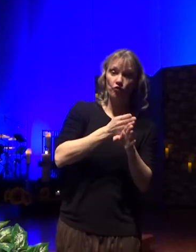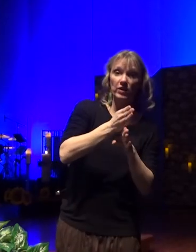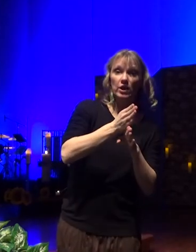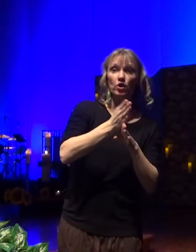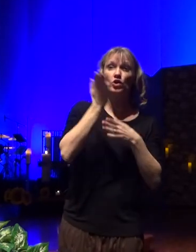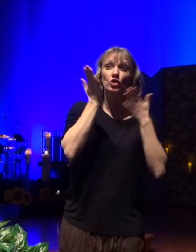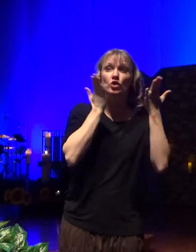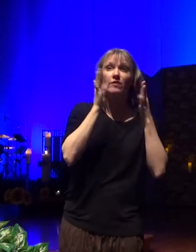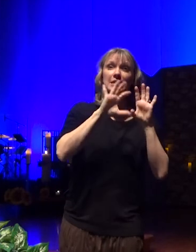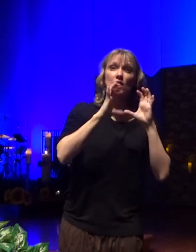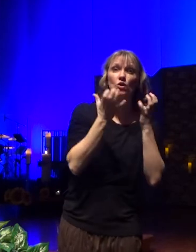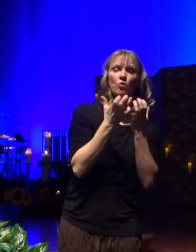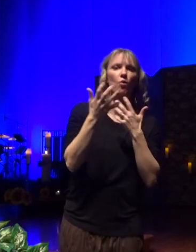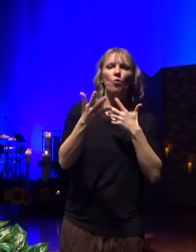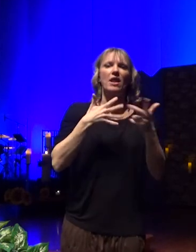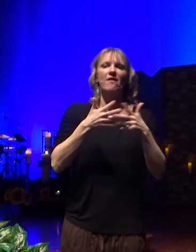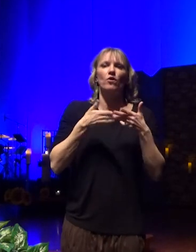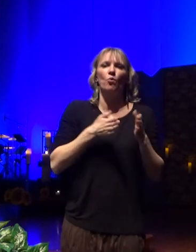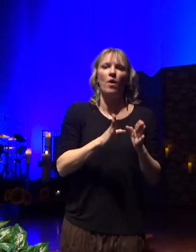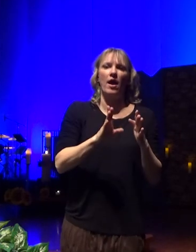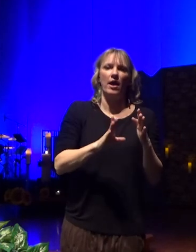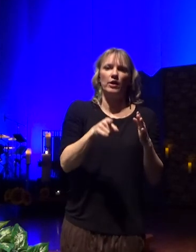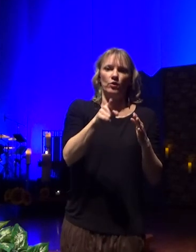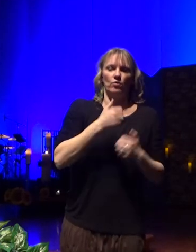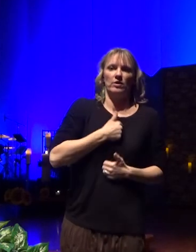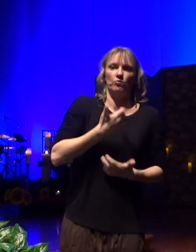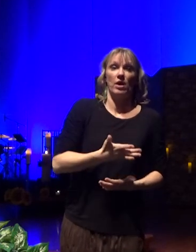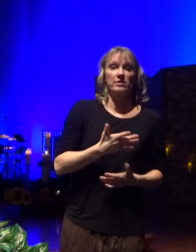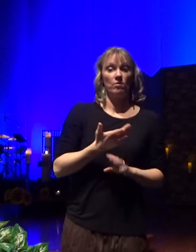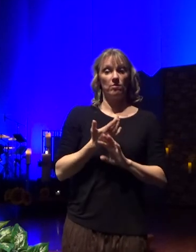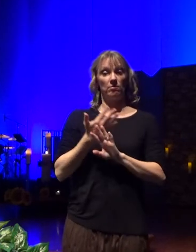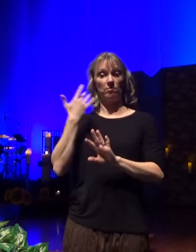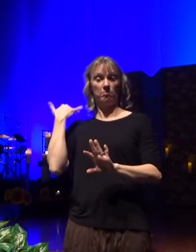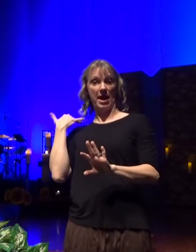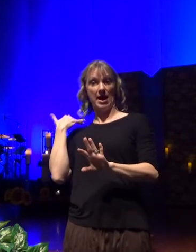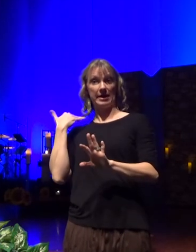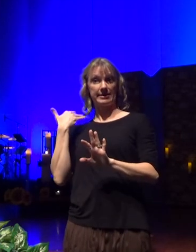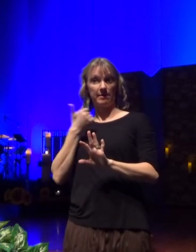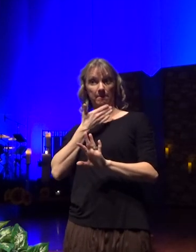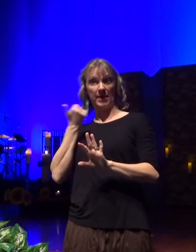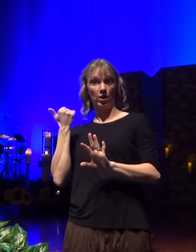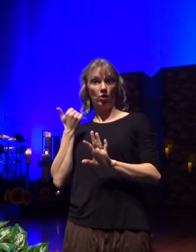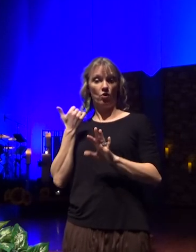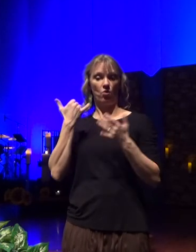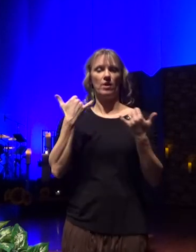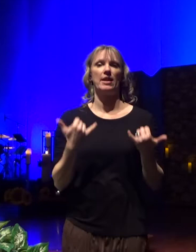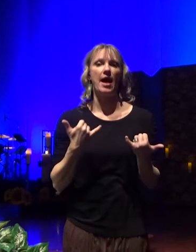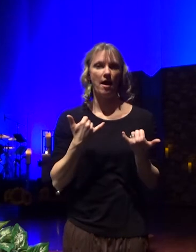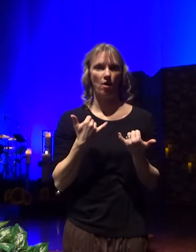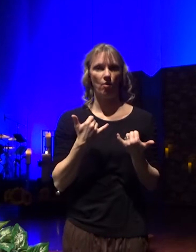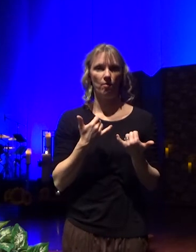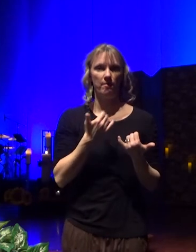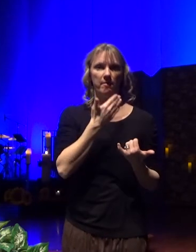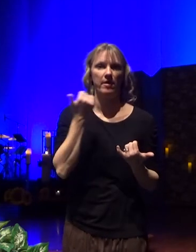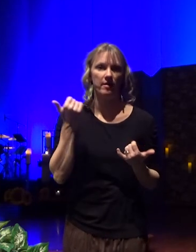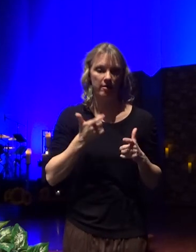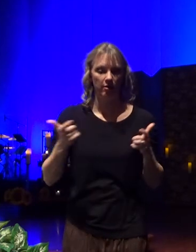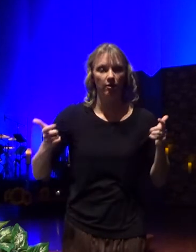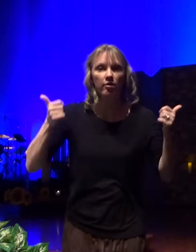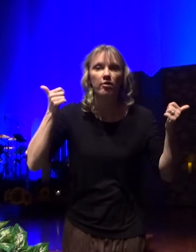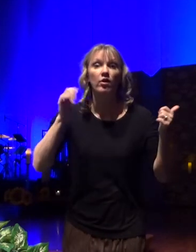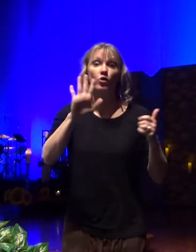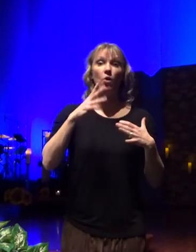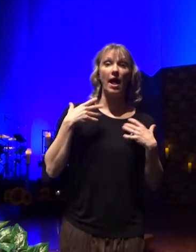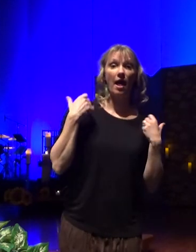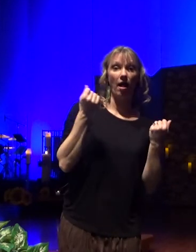your career or your way of service in the world, however that shows up, was what was greater or is what is now greater? When